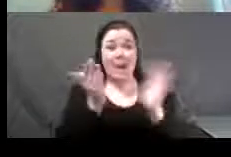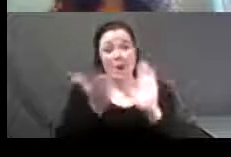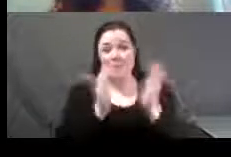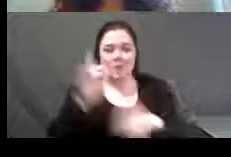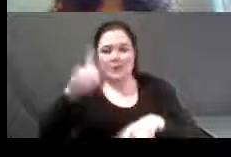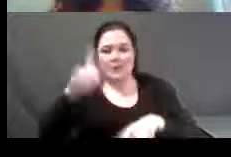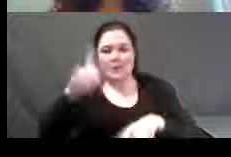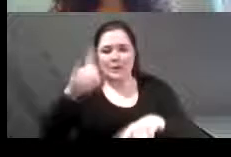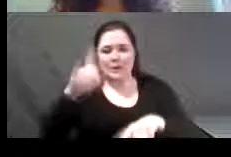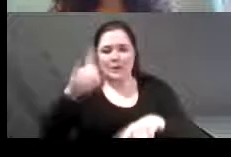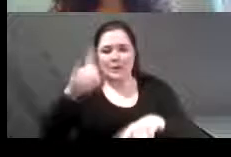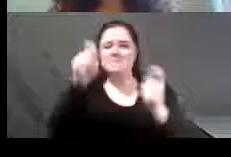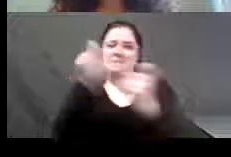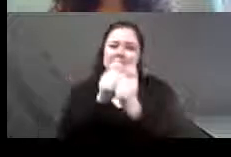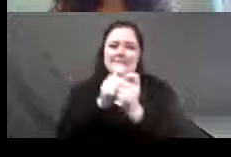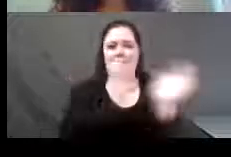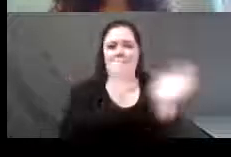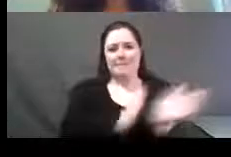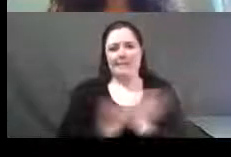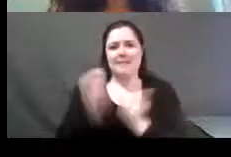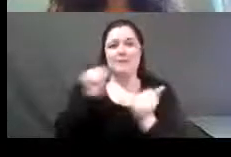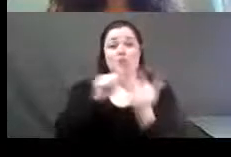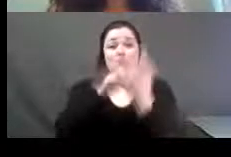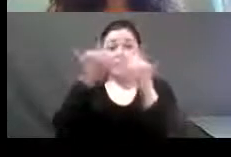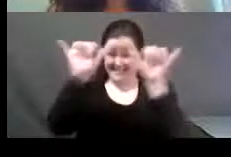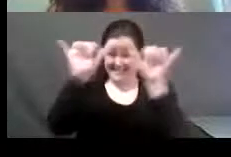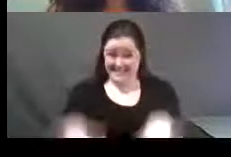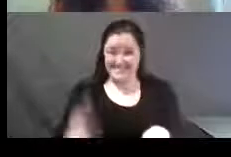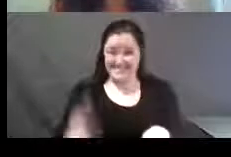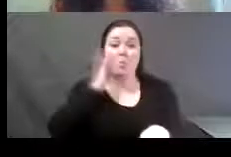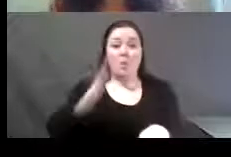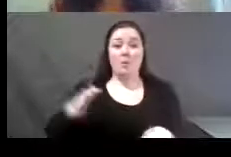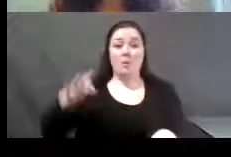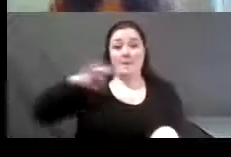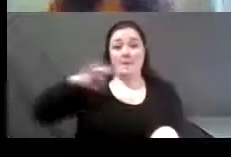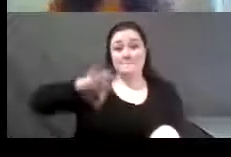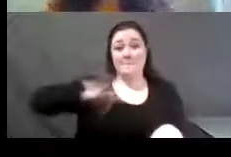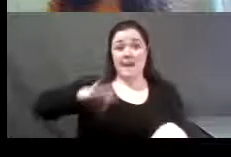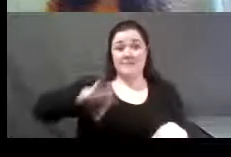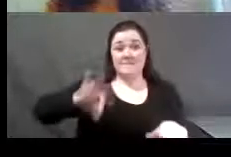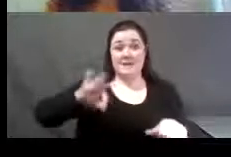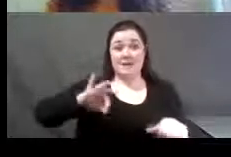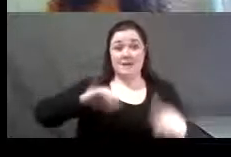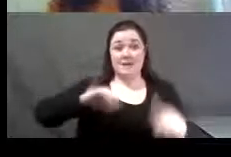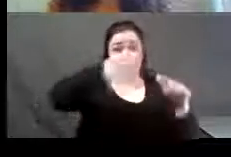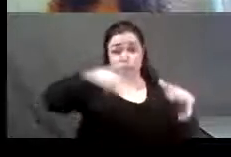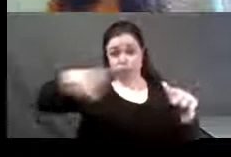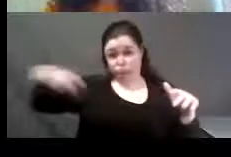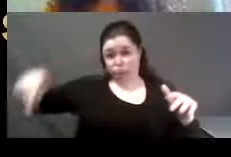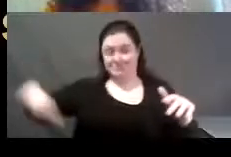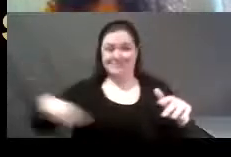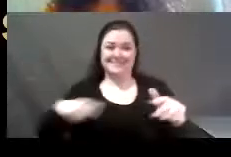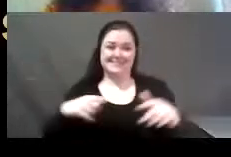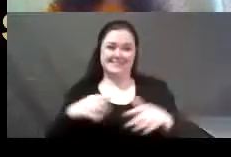certain agendas addressing the system can benefit a lot, if not all of us.